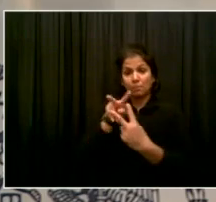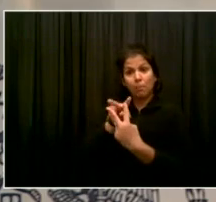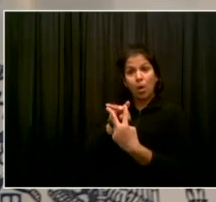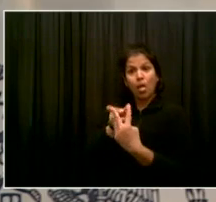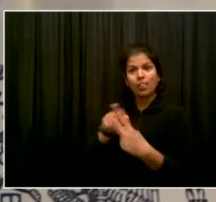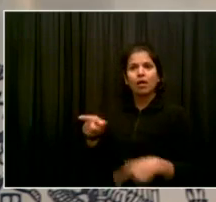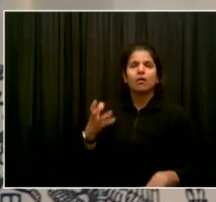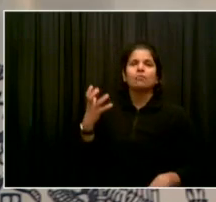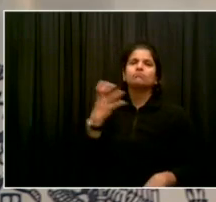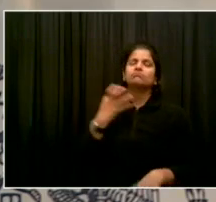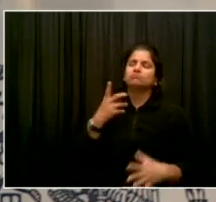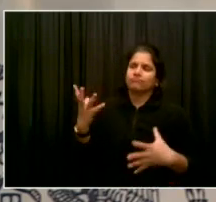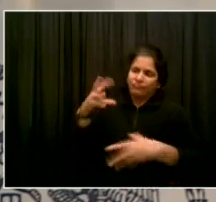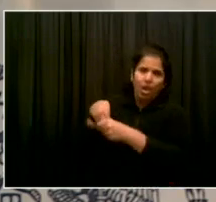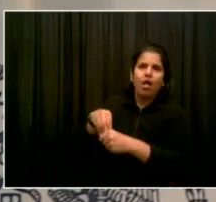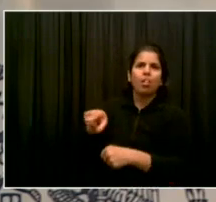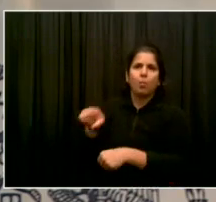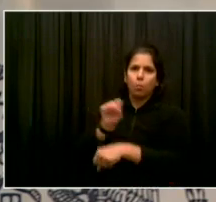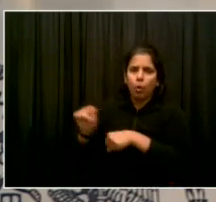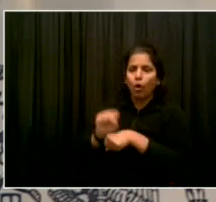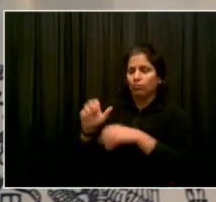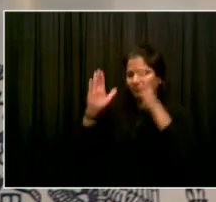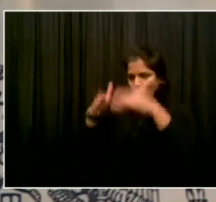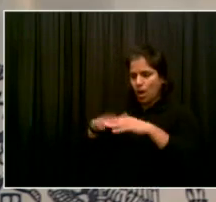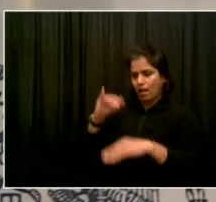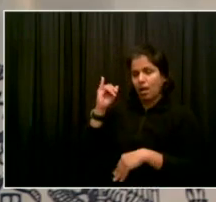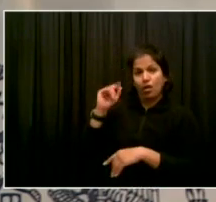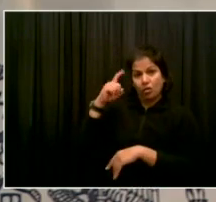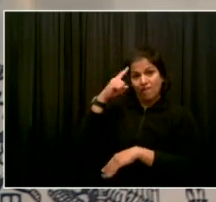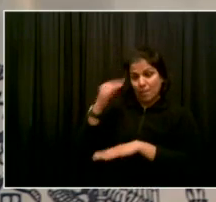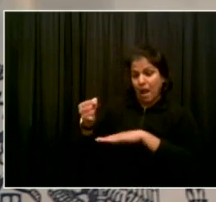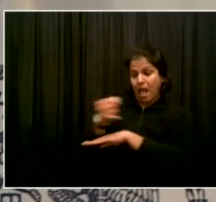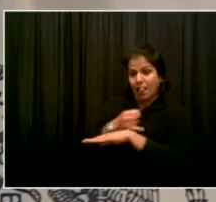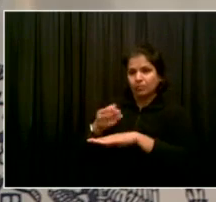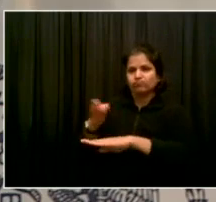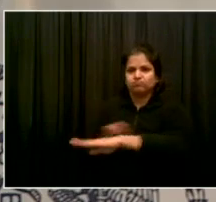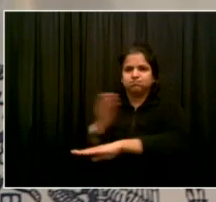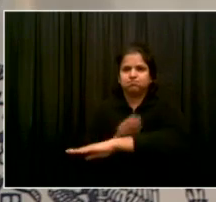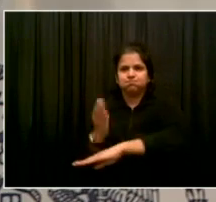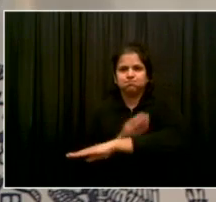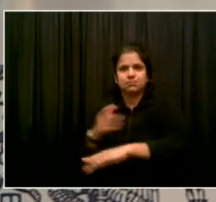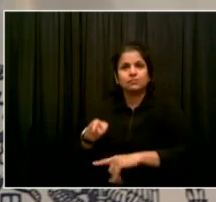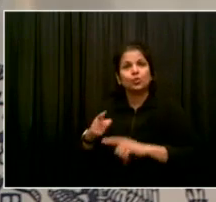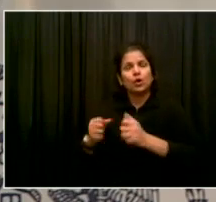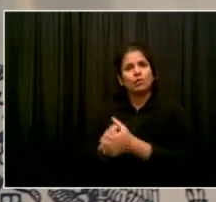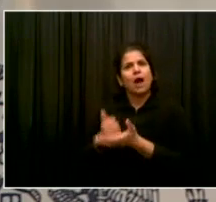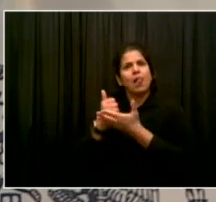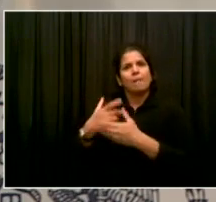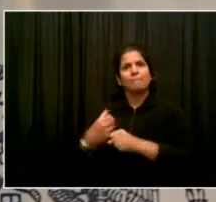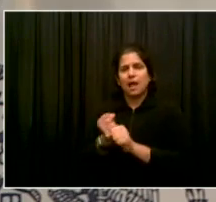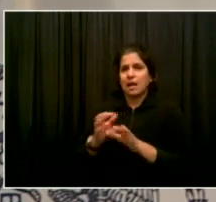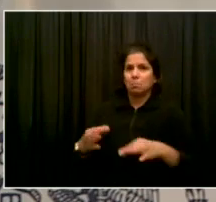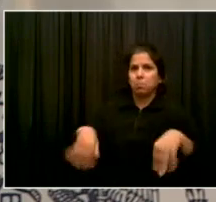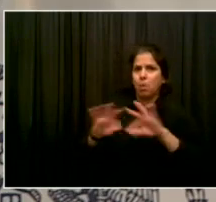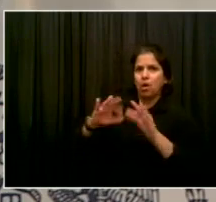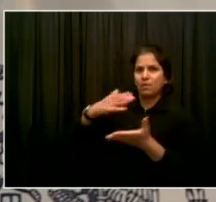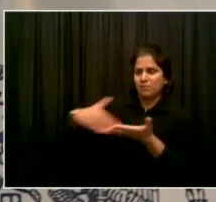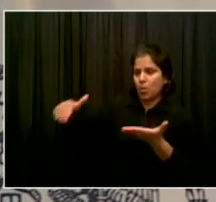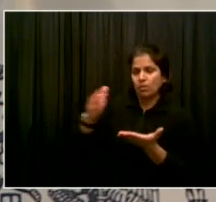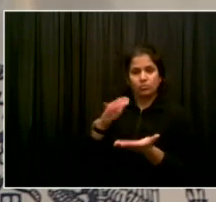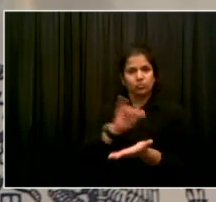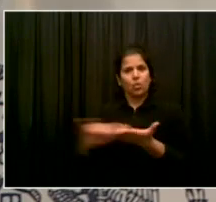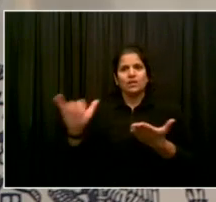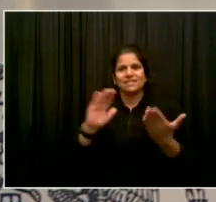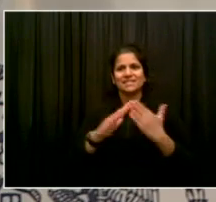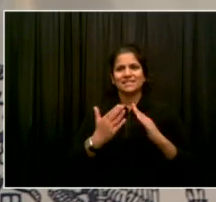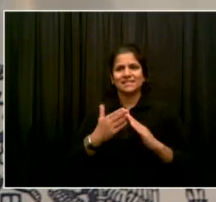city took over Governor's Island. And originally, of course, what we experienced today, an amazing place to go, a beautiful